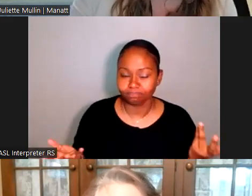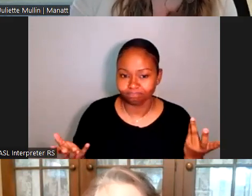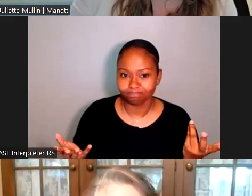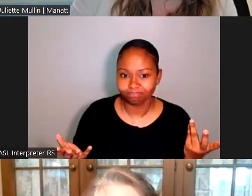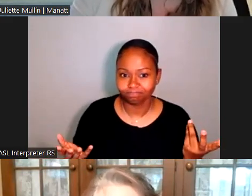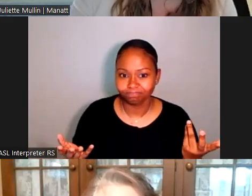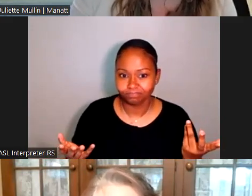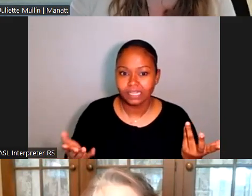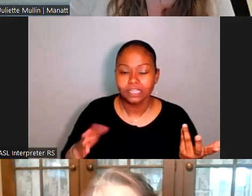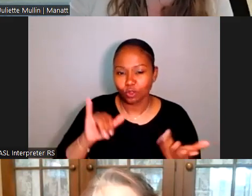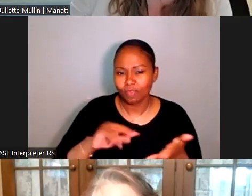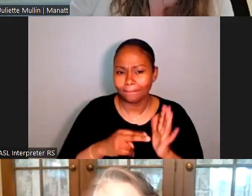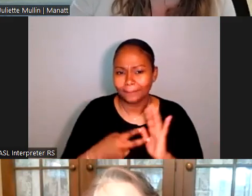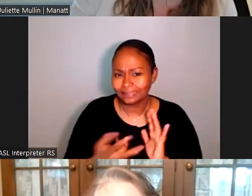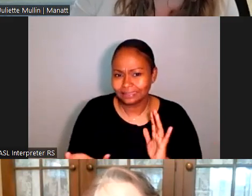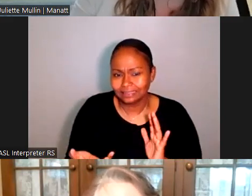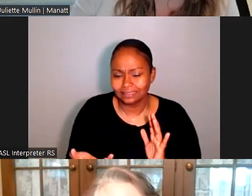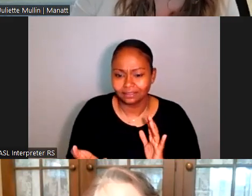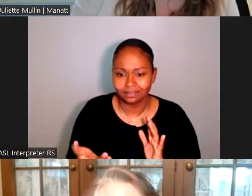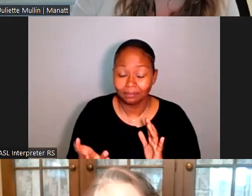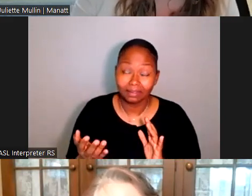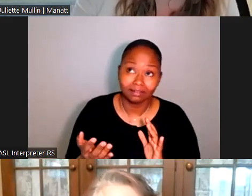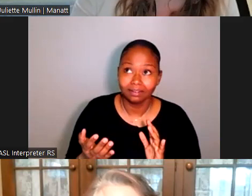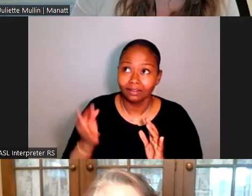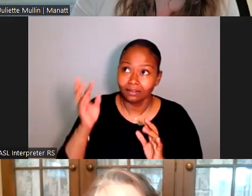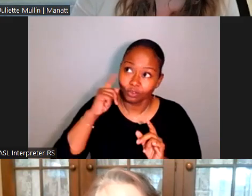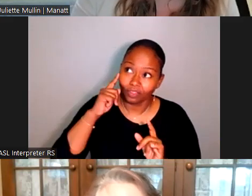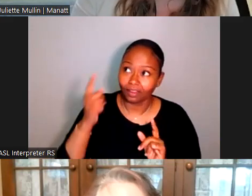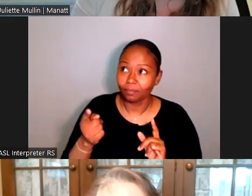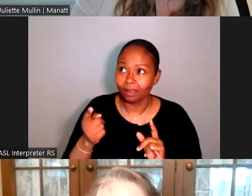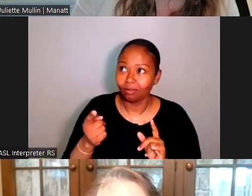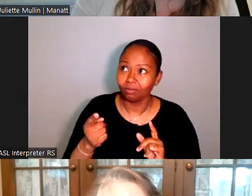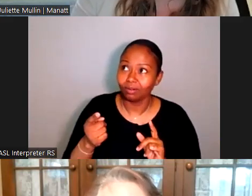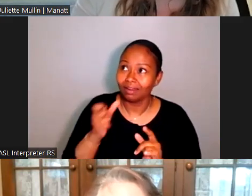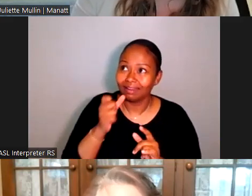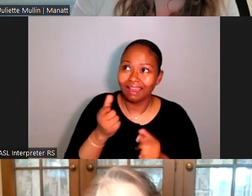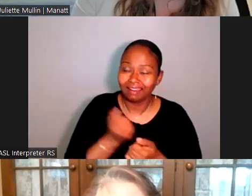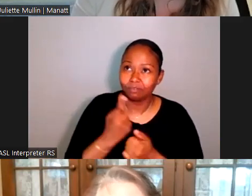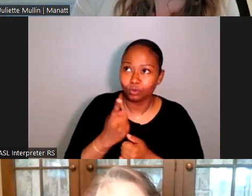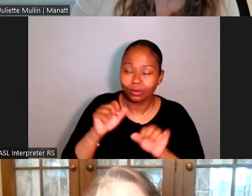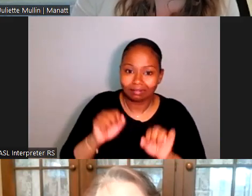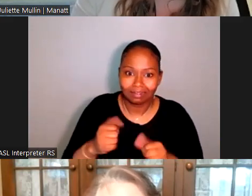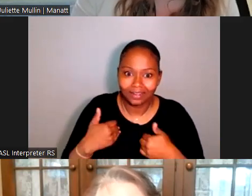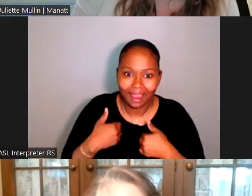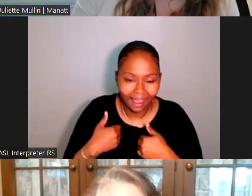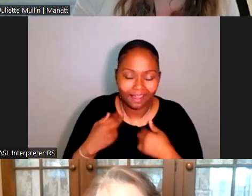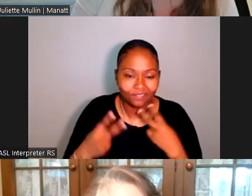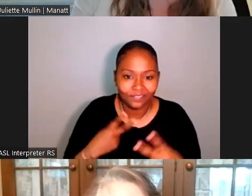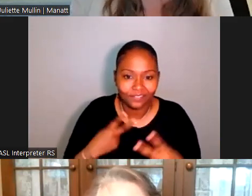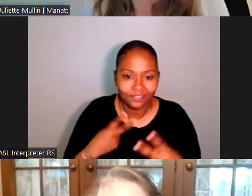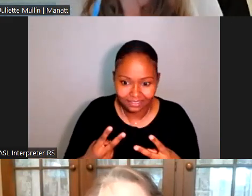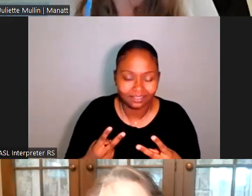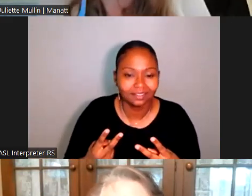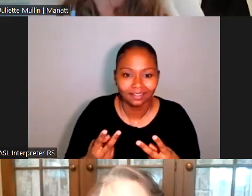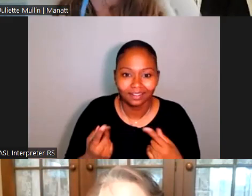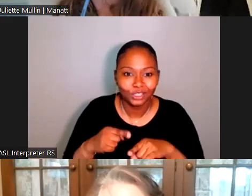And so that meant, if you do the math in a 99-bed facility, not everyone could even get a visit during that month.